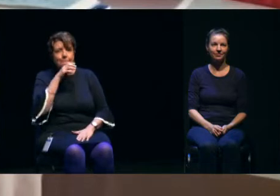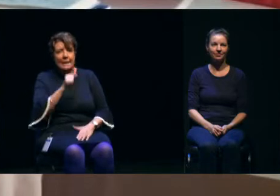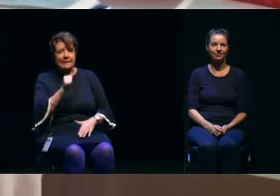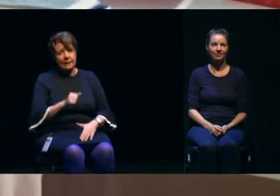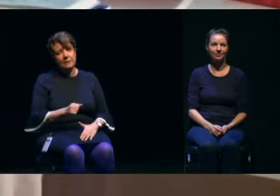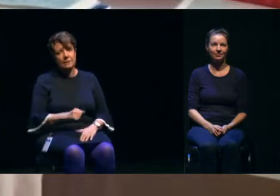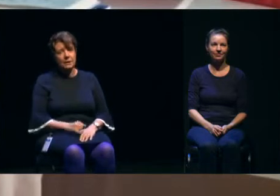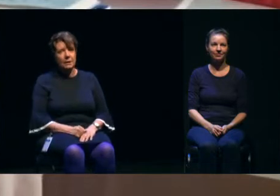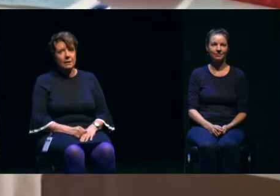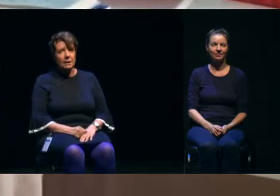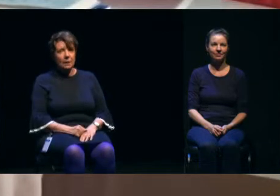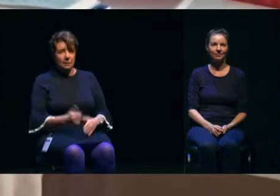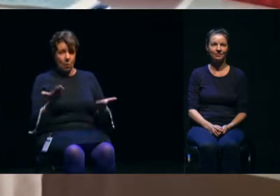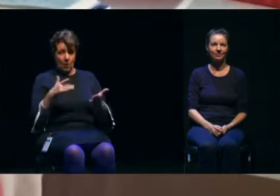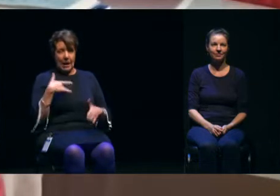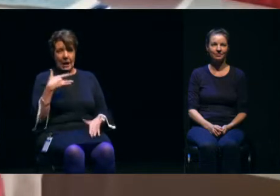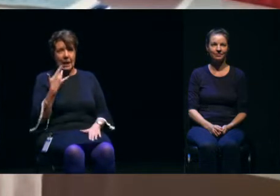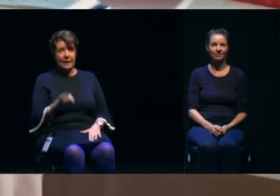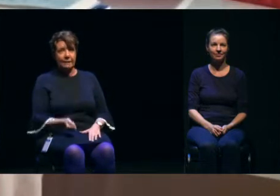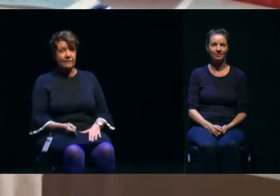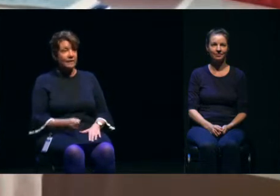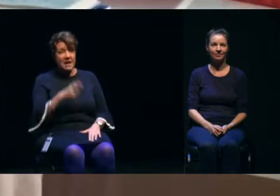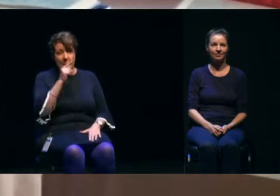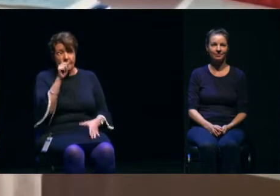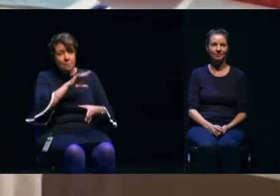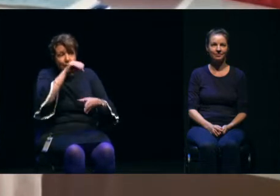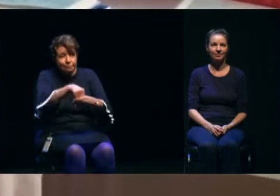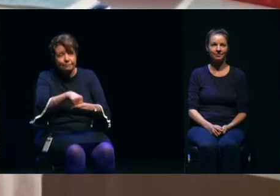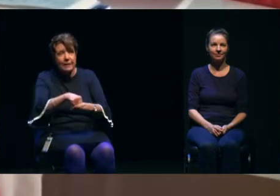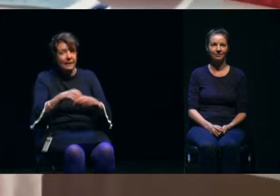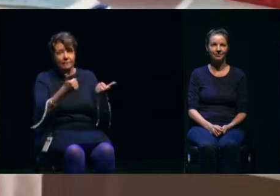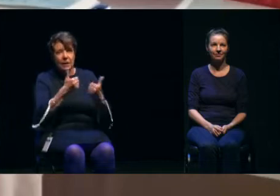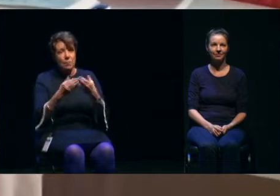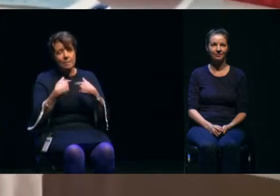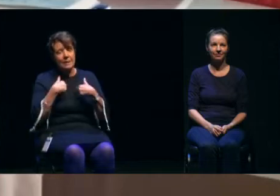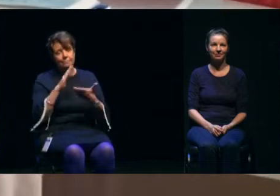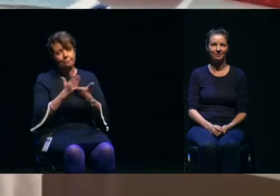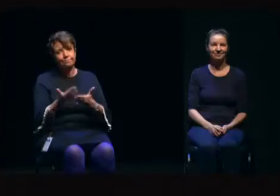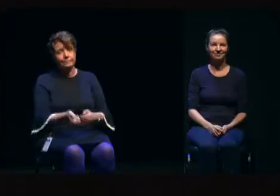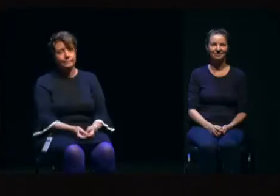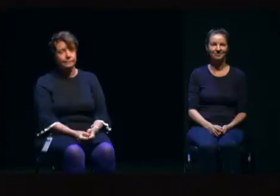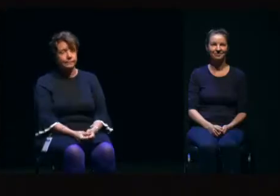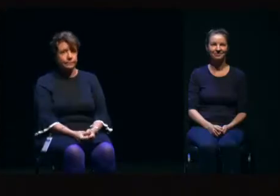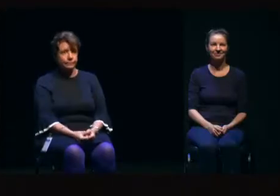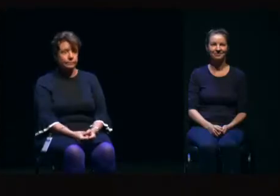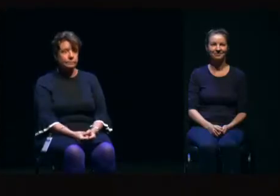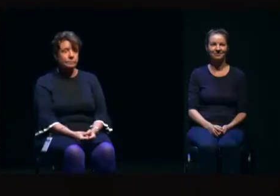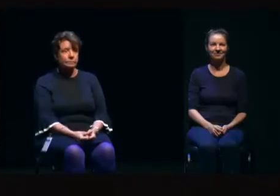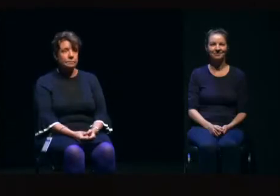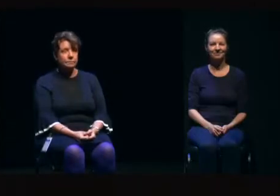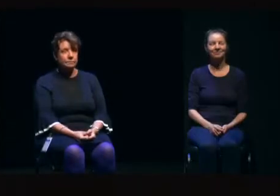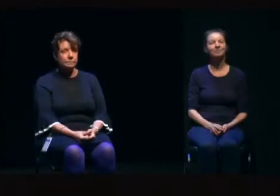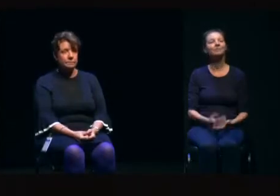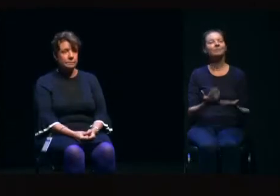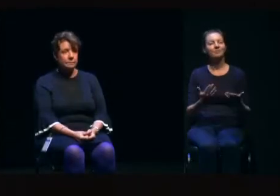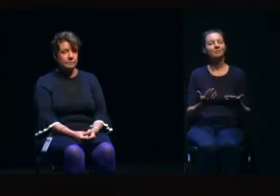live. And young people are into that. It's fine with me, absolutely. I want to pursue this issue of pronouns. It's one